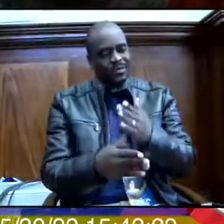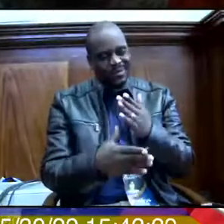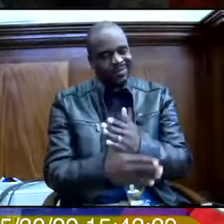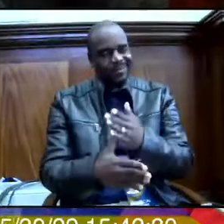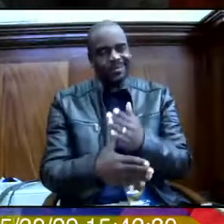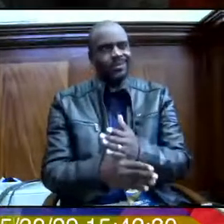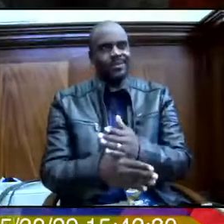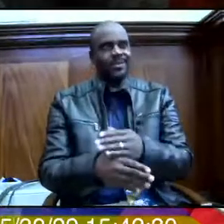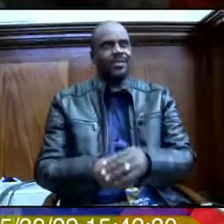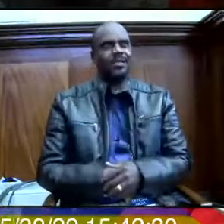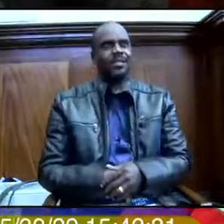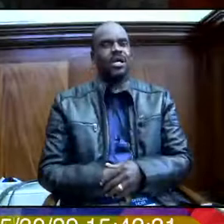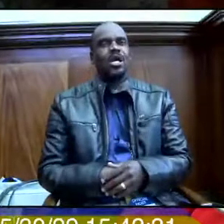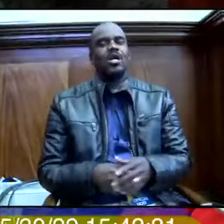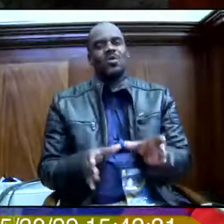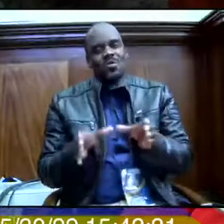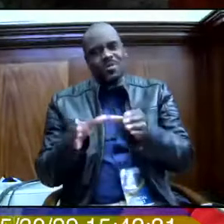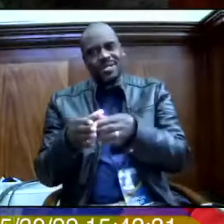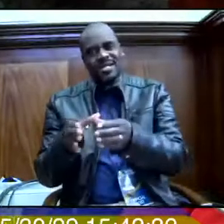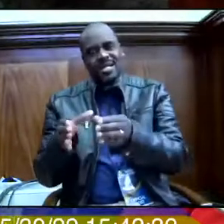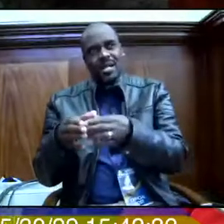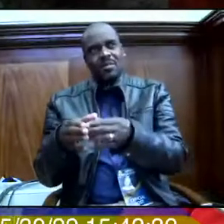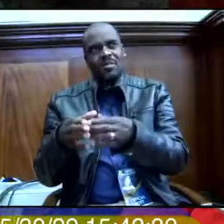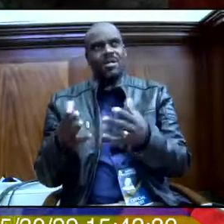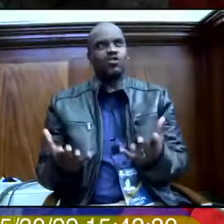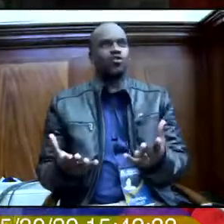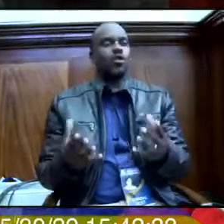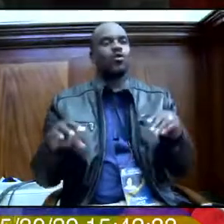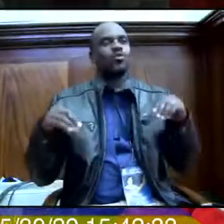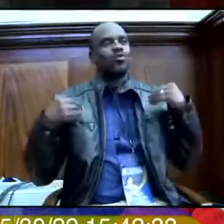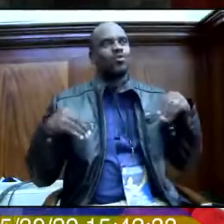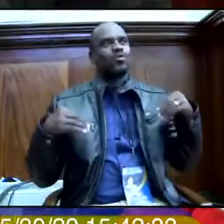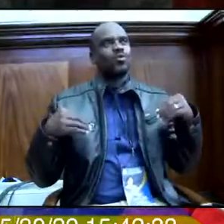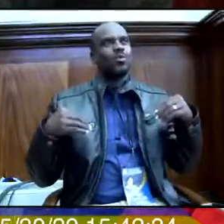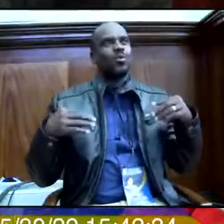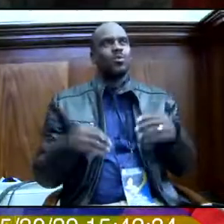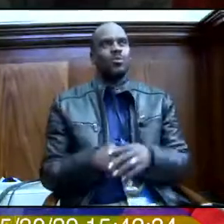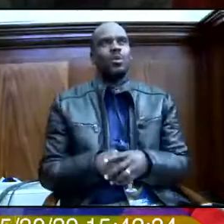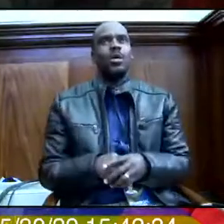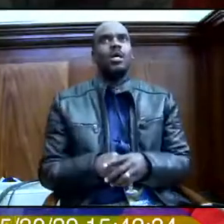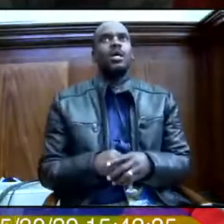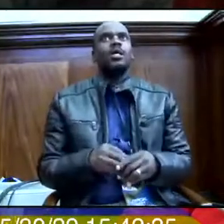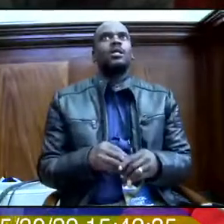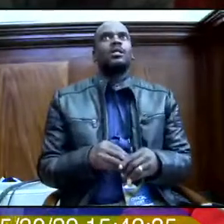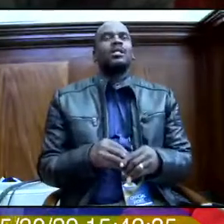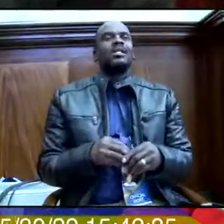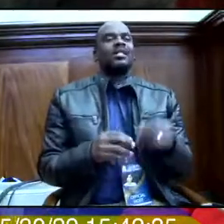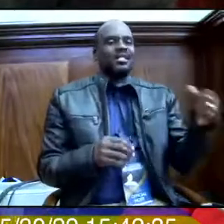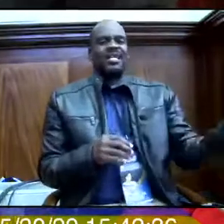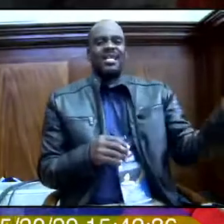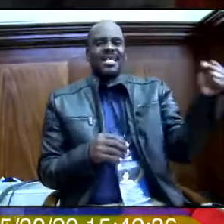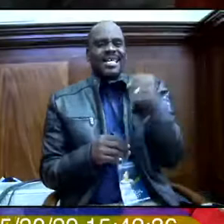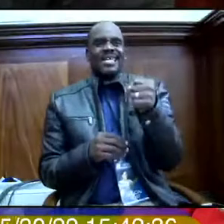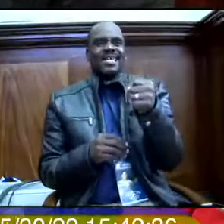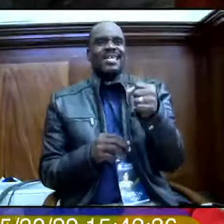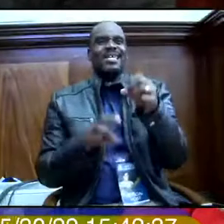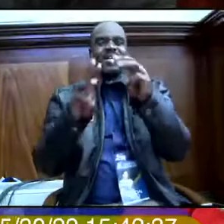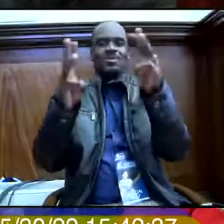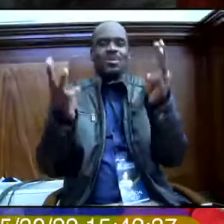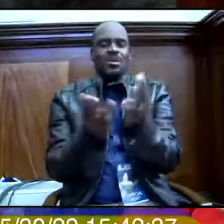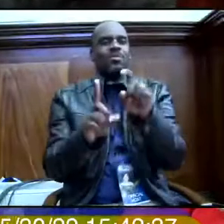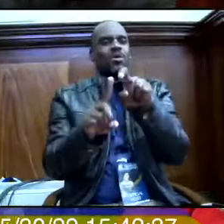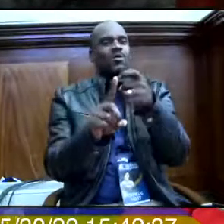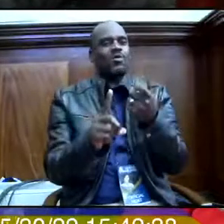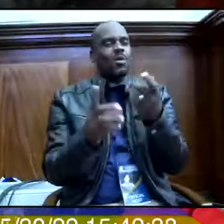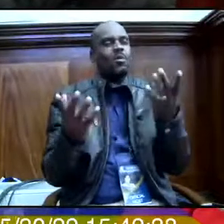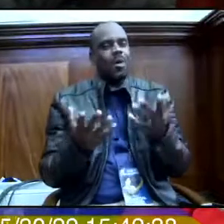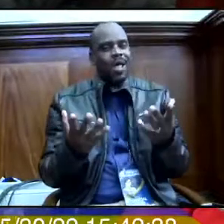foreign companies or shops are employing lesotho people i it's not that uh comrades and